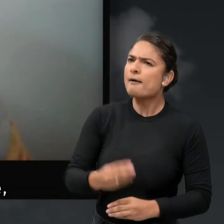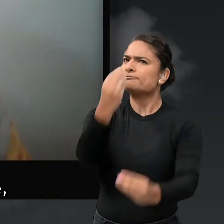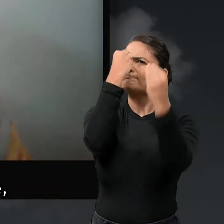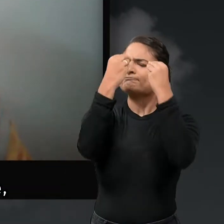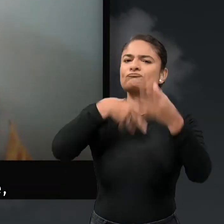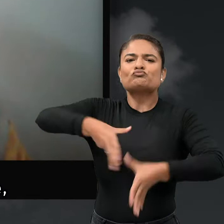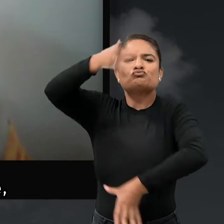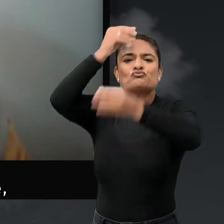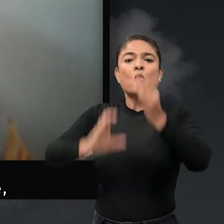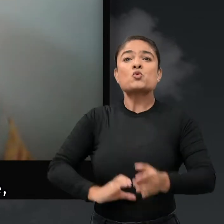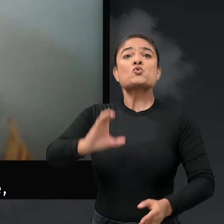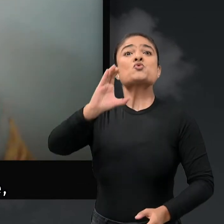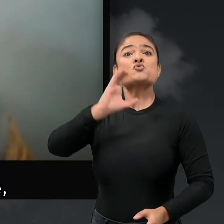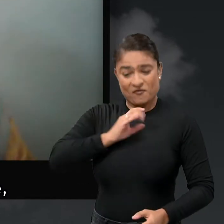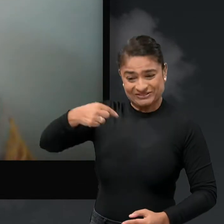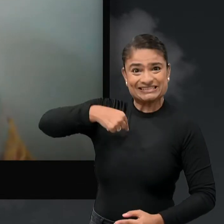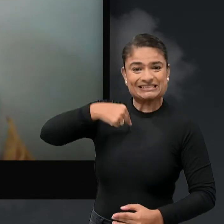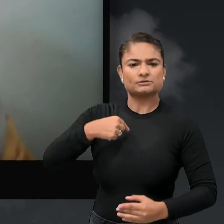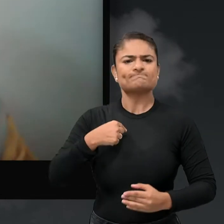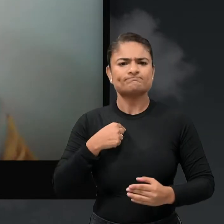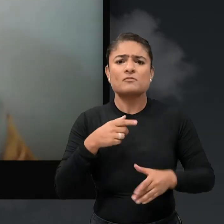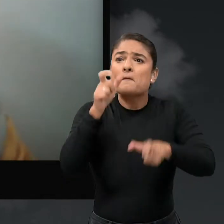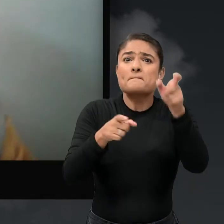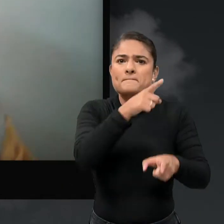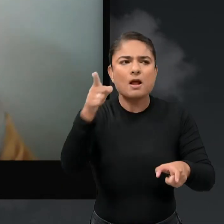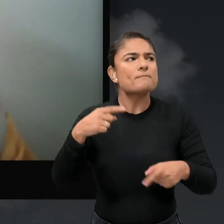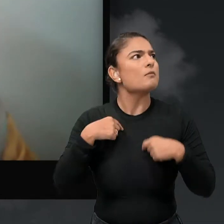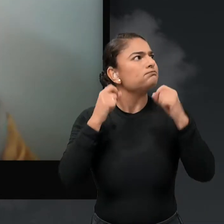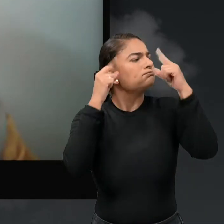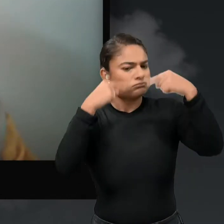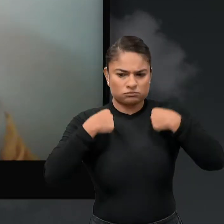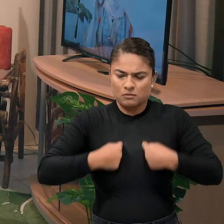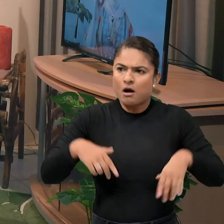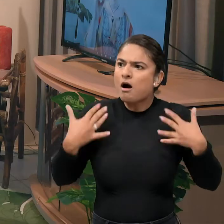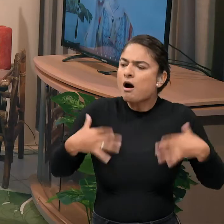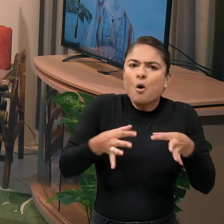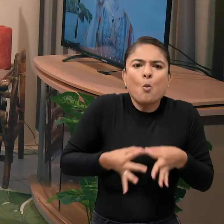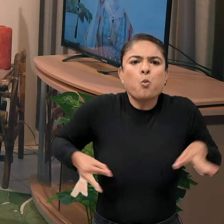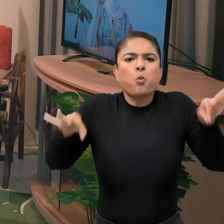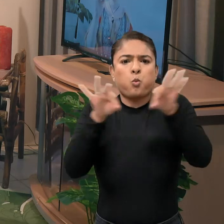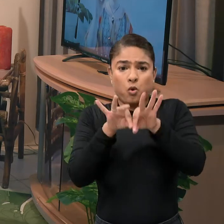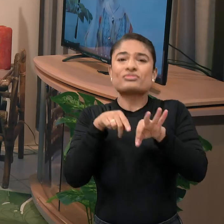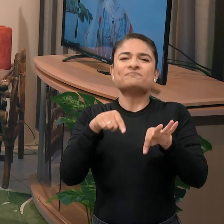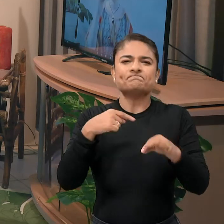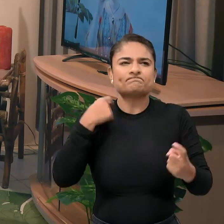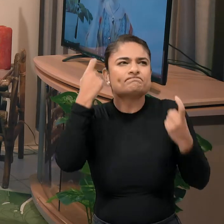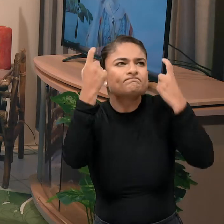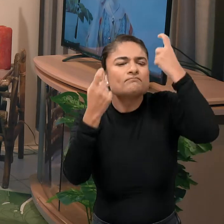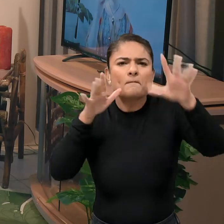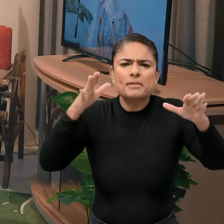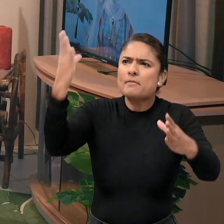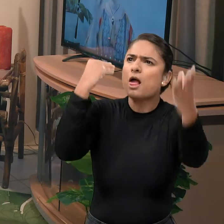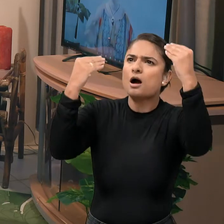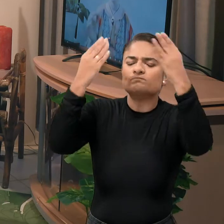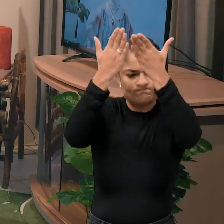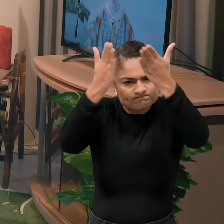the seed of self-confidence, of self-awakening, of self-worth, and of the